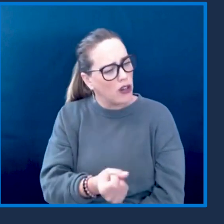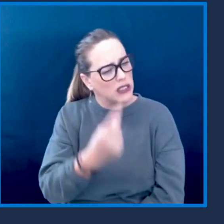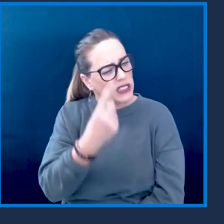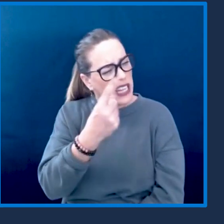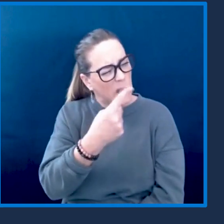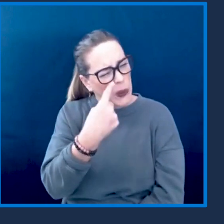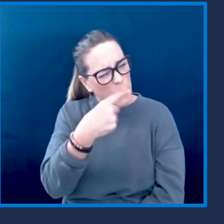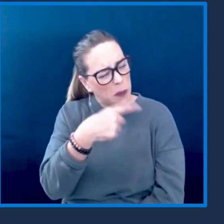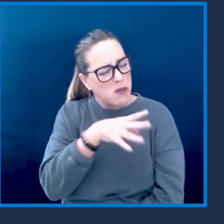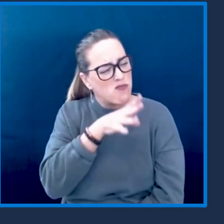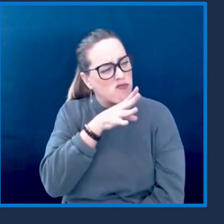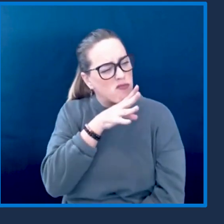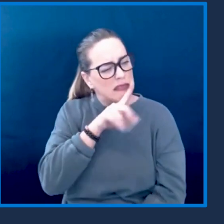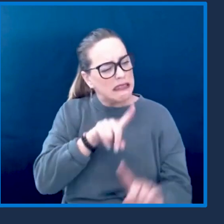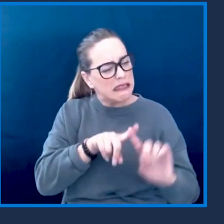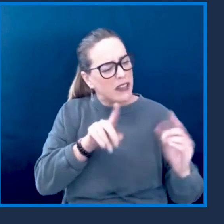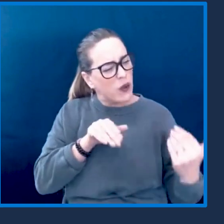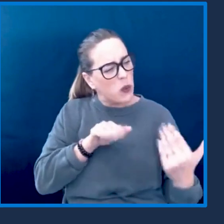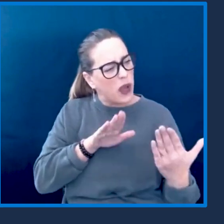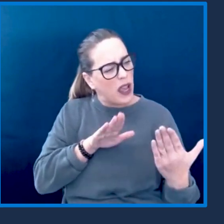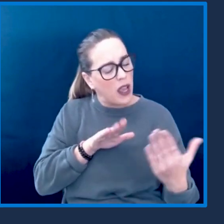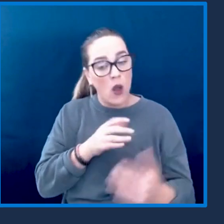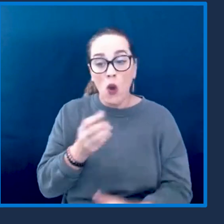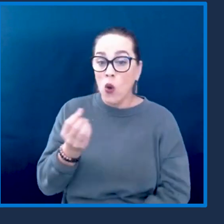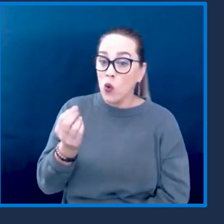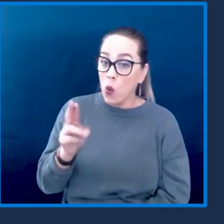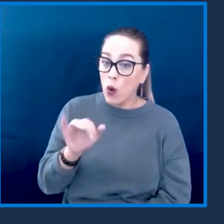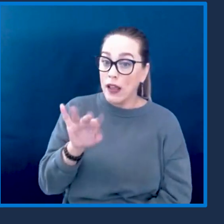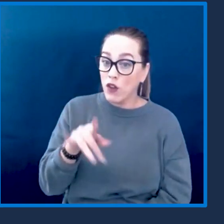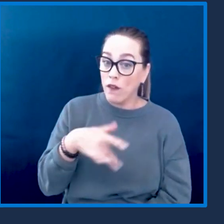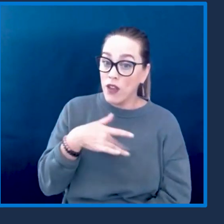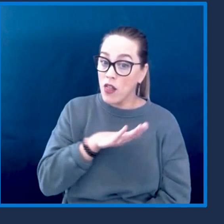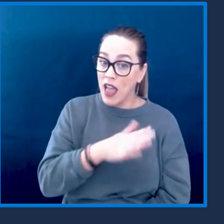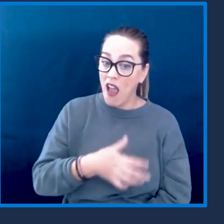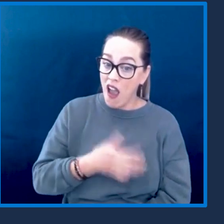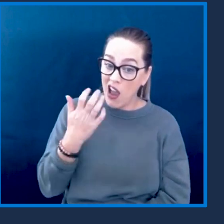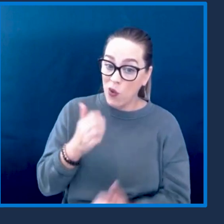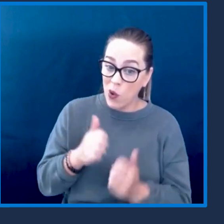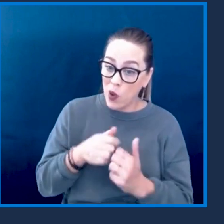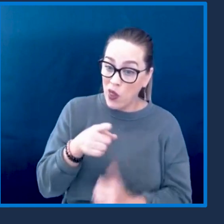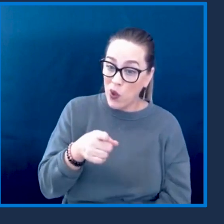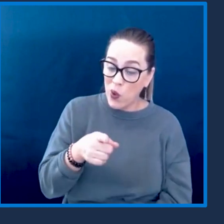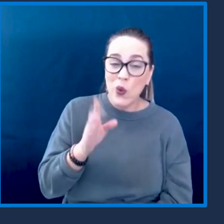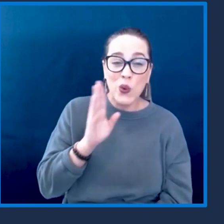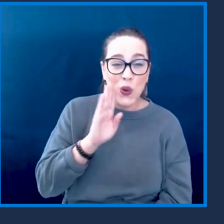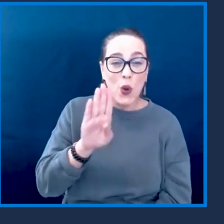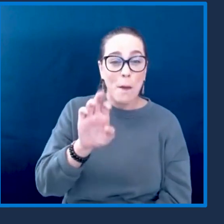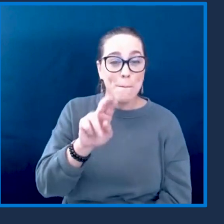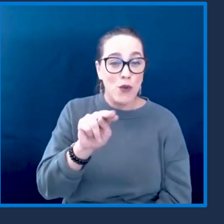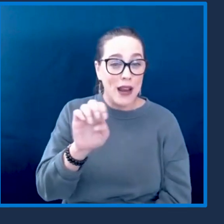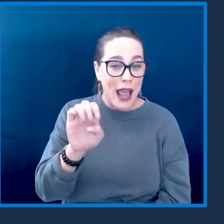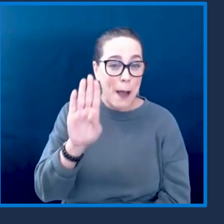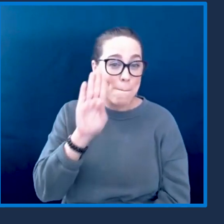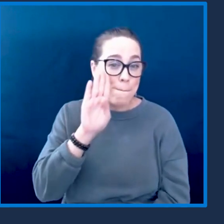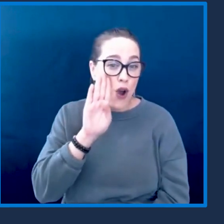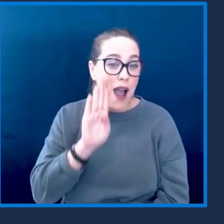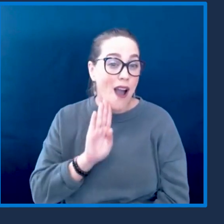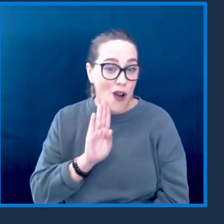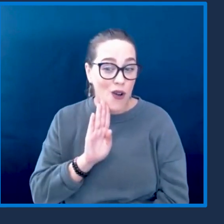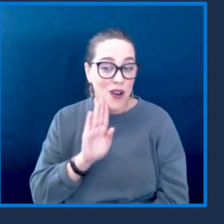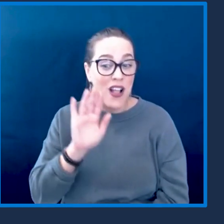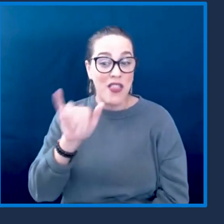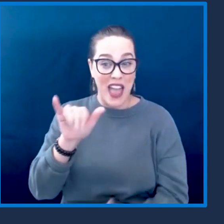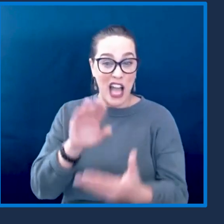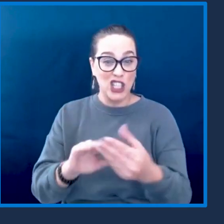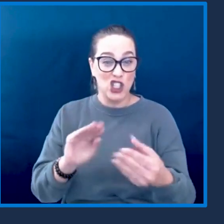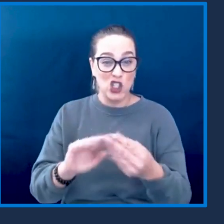that again another way? Or if you think they might be angry with you, the story, this is from Brene Brown. The story I'm telling myself is that you're